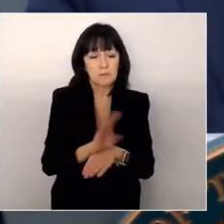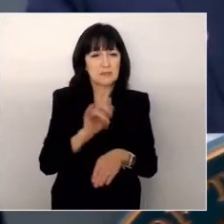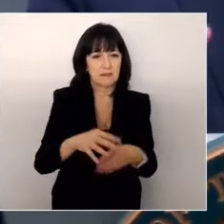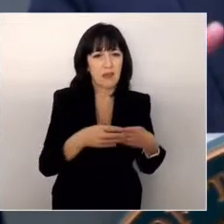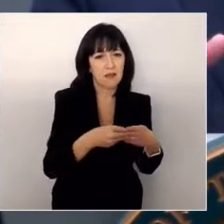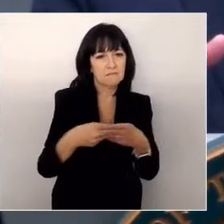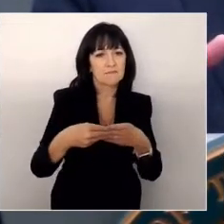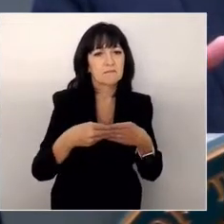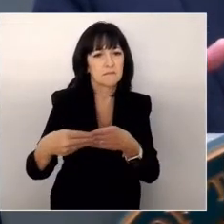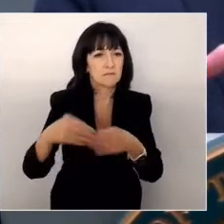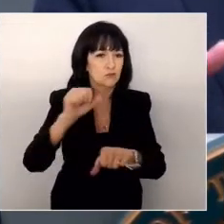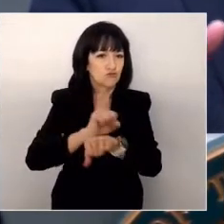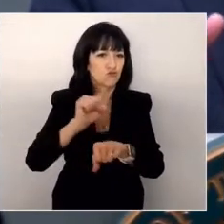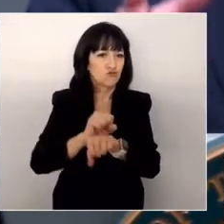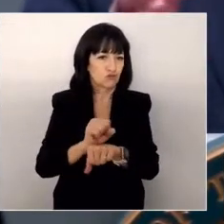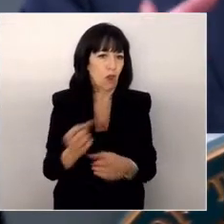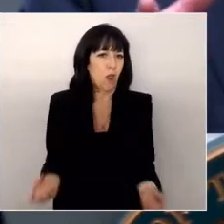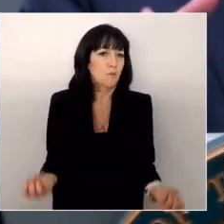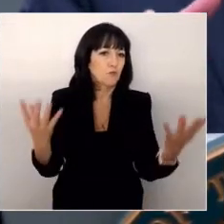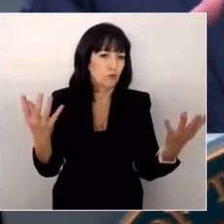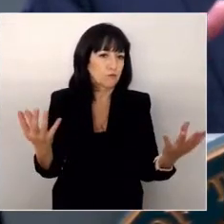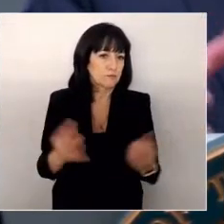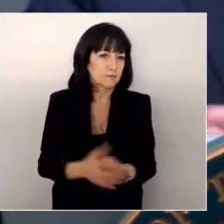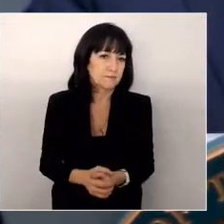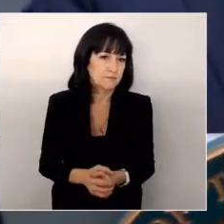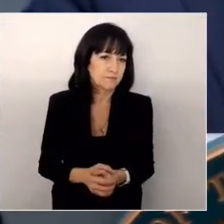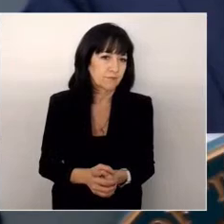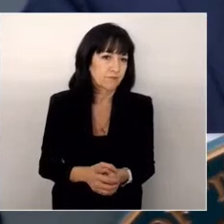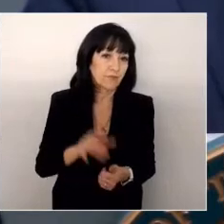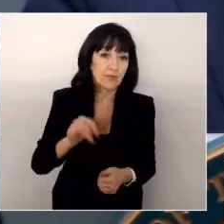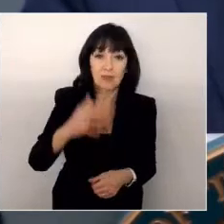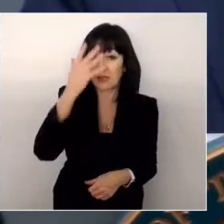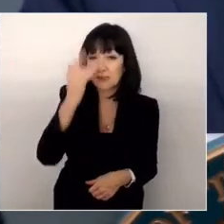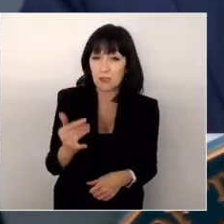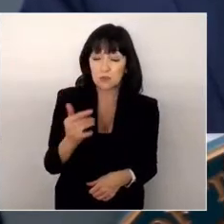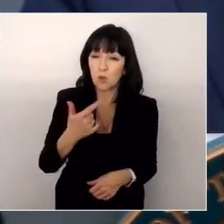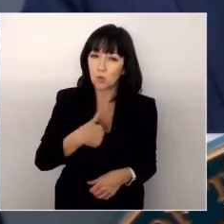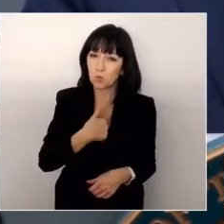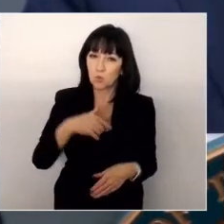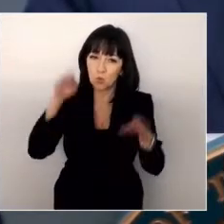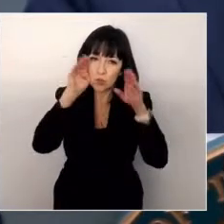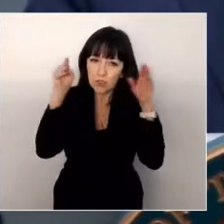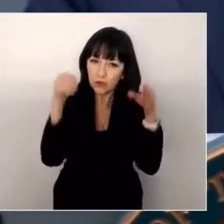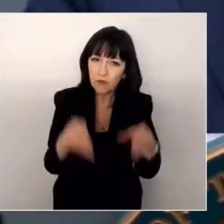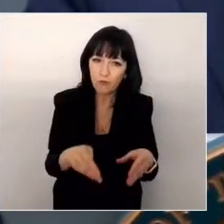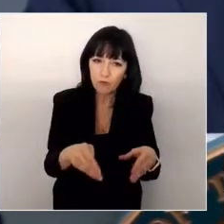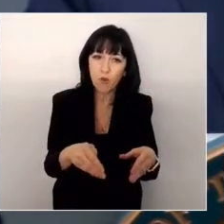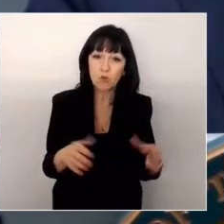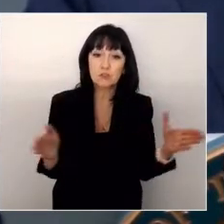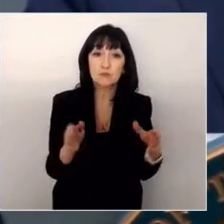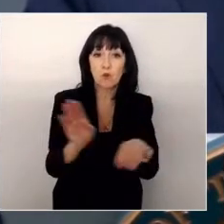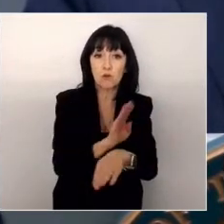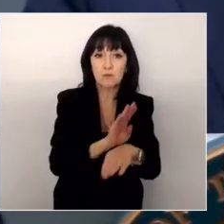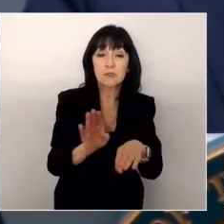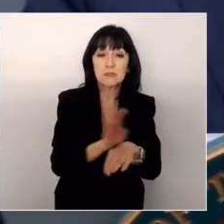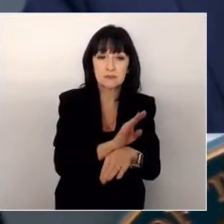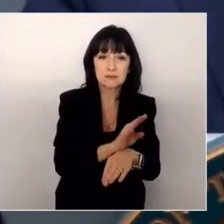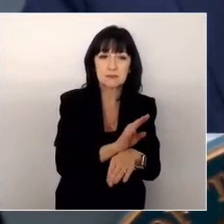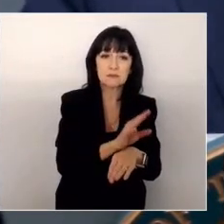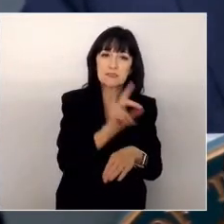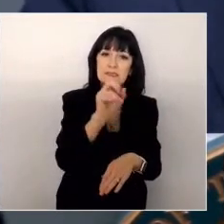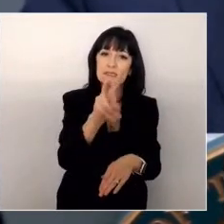the first time ever, we put a hyper-focus on small business inside state government, the Division of Small